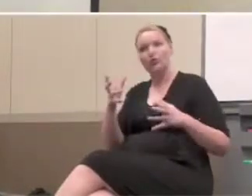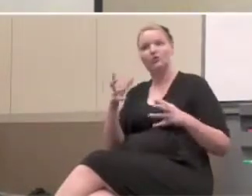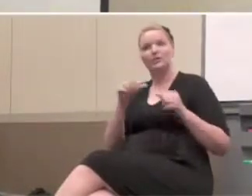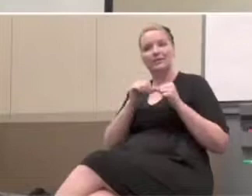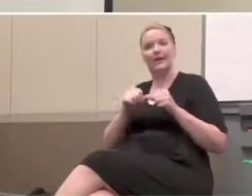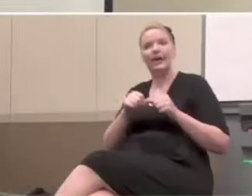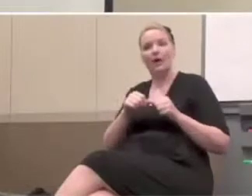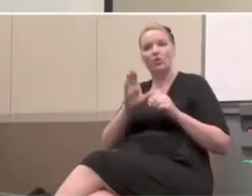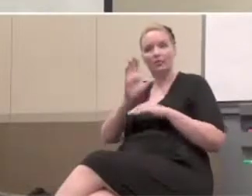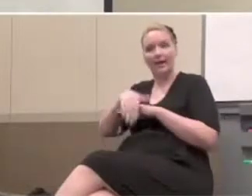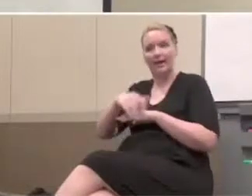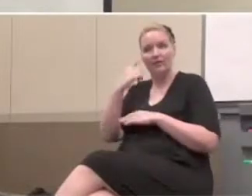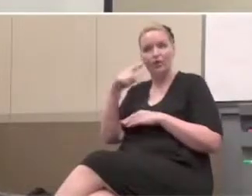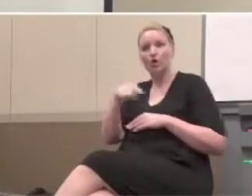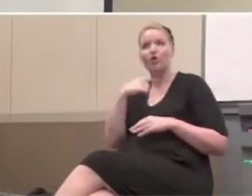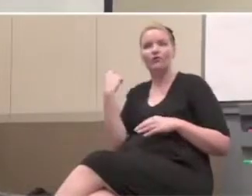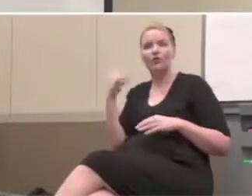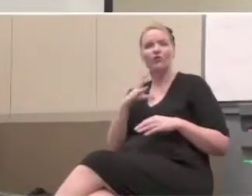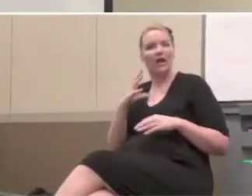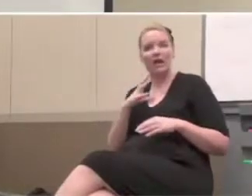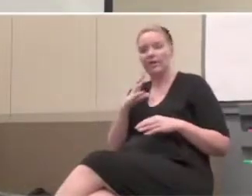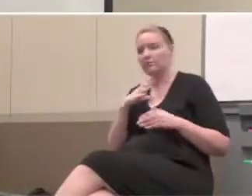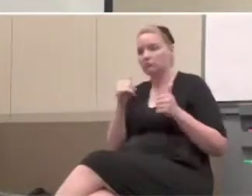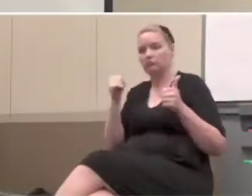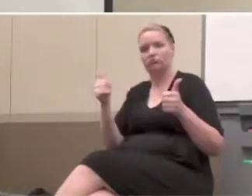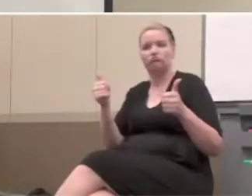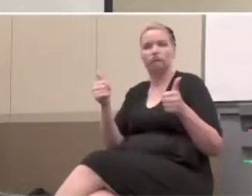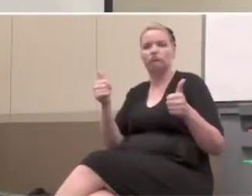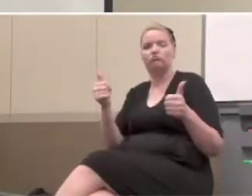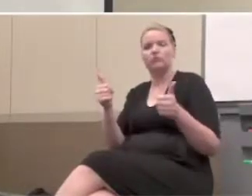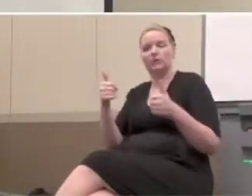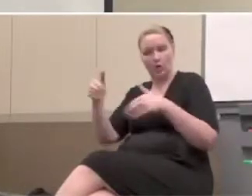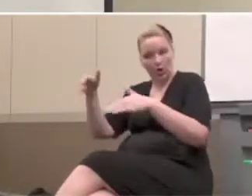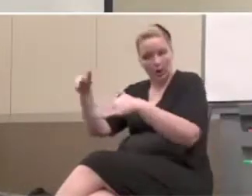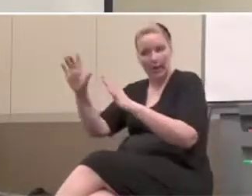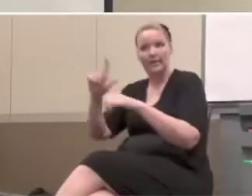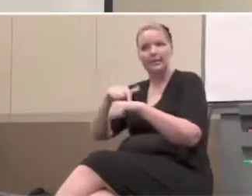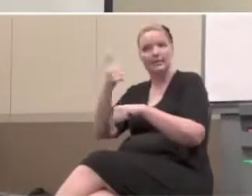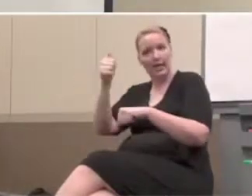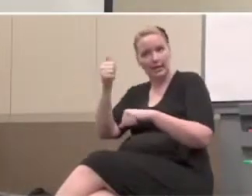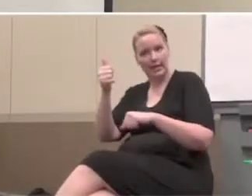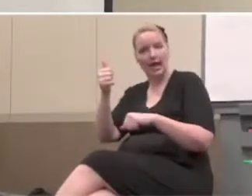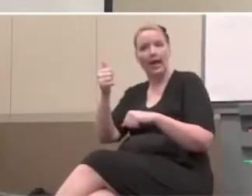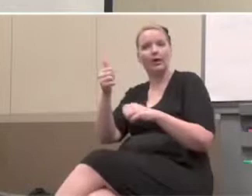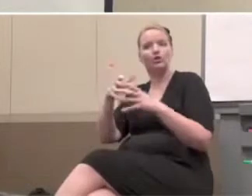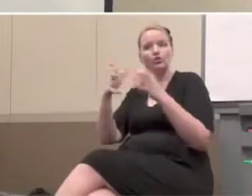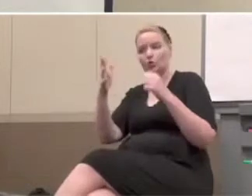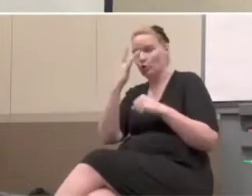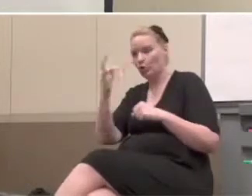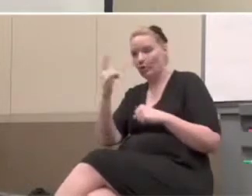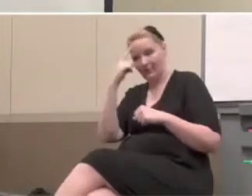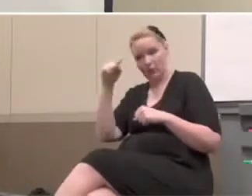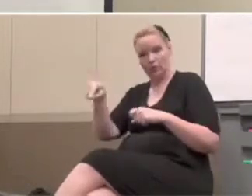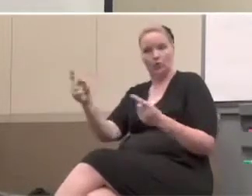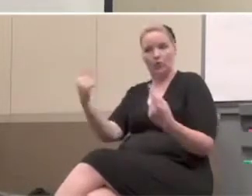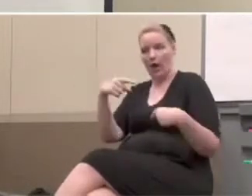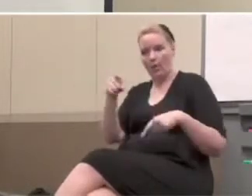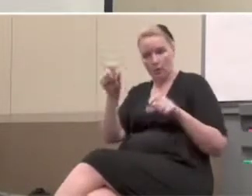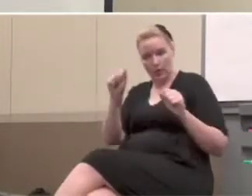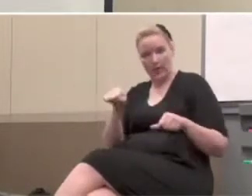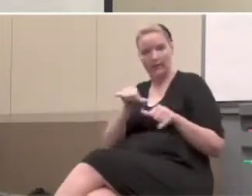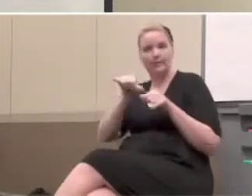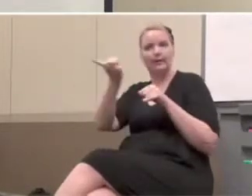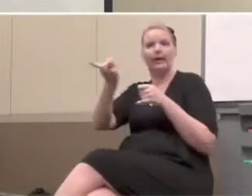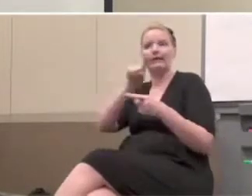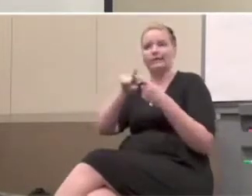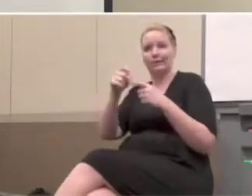like for curfew, stay out late, that's fine, okay? If 10 o'clock is too late for you, or too early for you to come in, you could stay out to 11, go